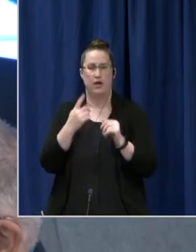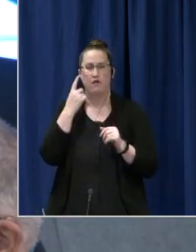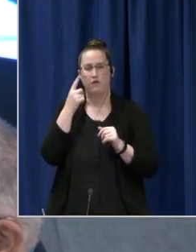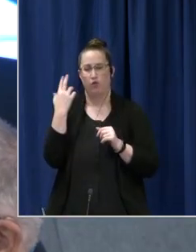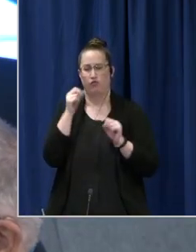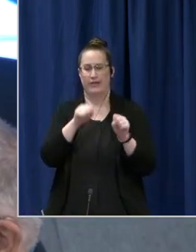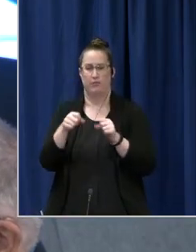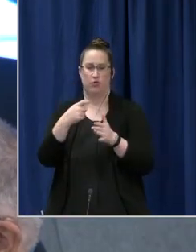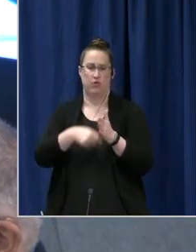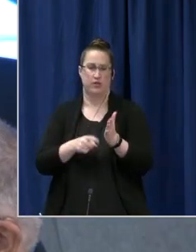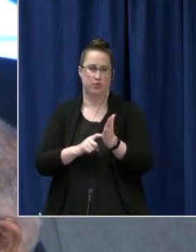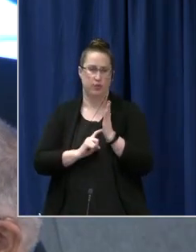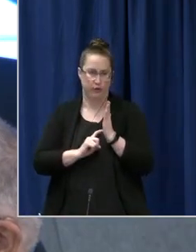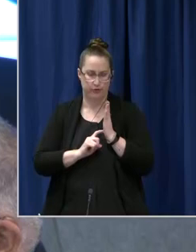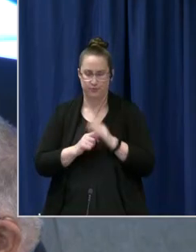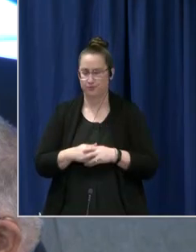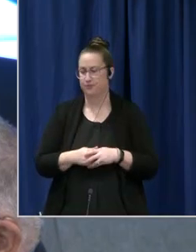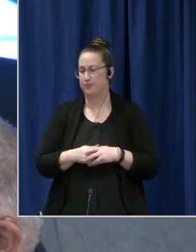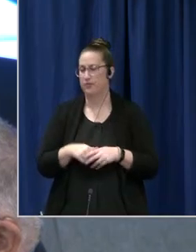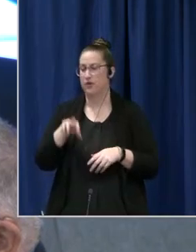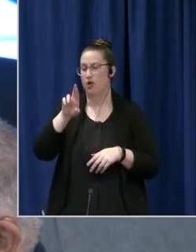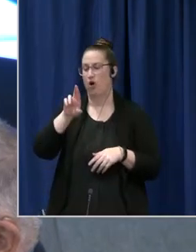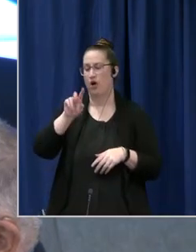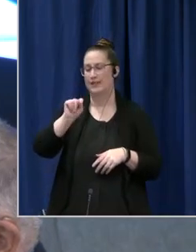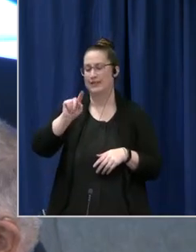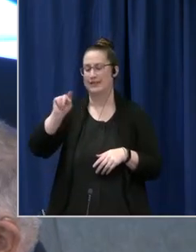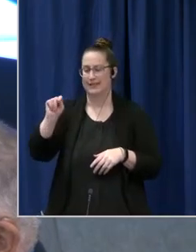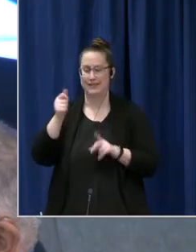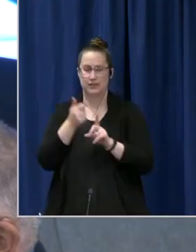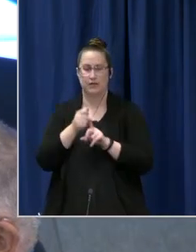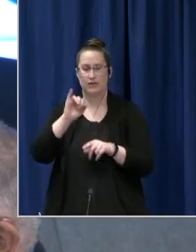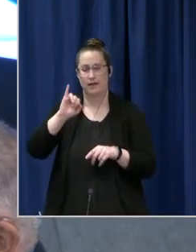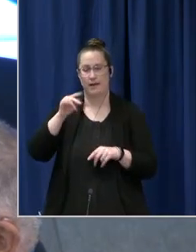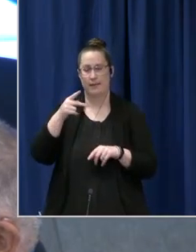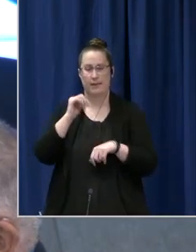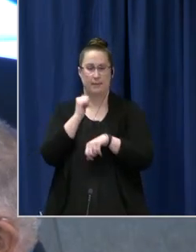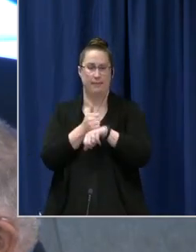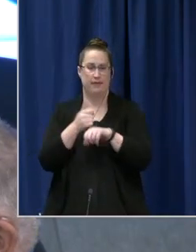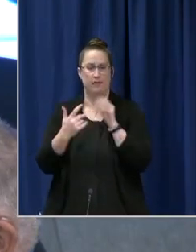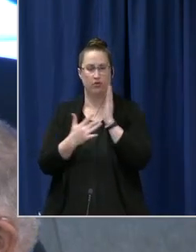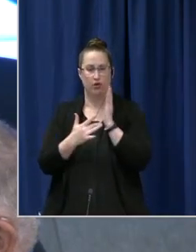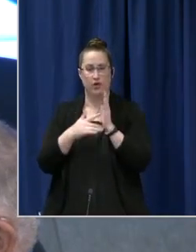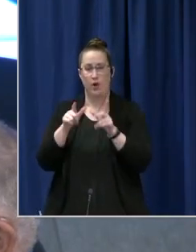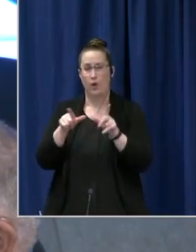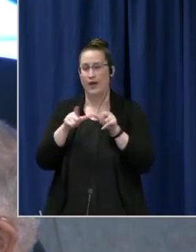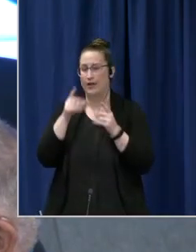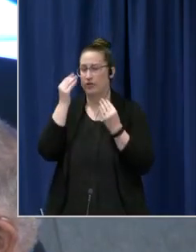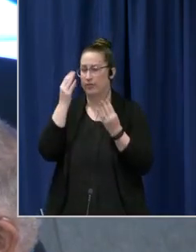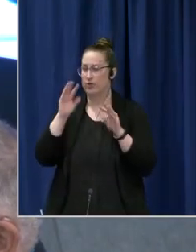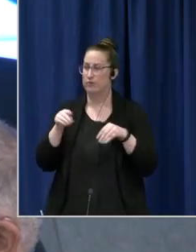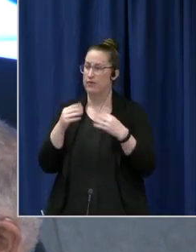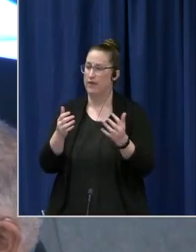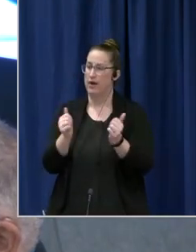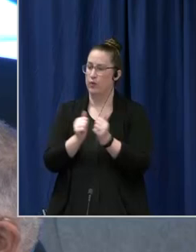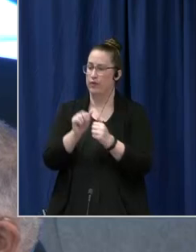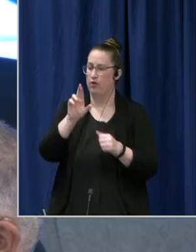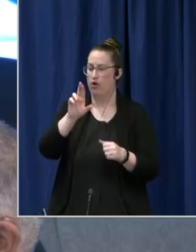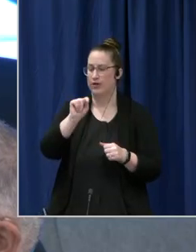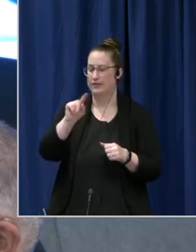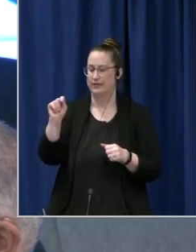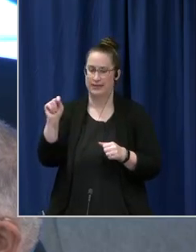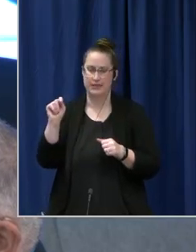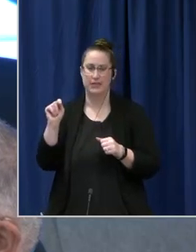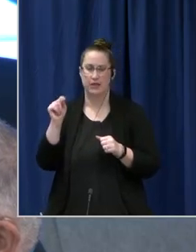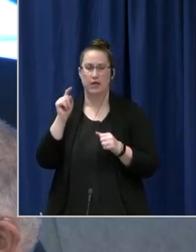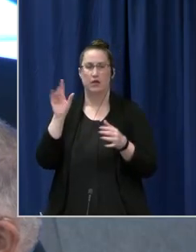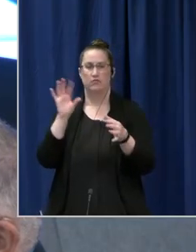is required. Because RTT is an IP-based technology, the location information provided with the RTT session to